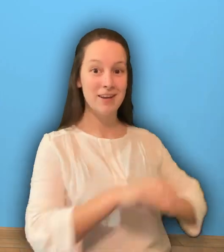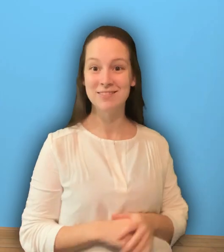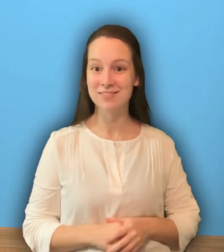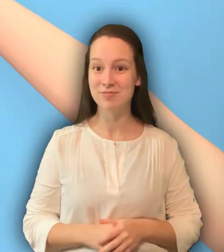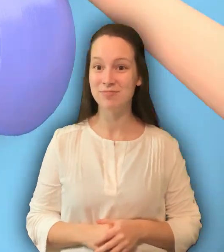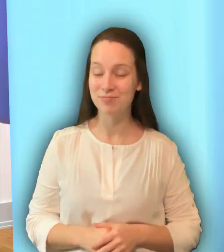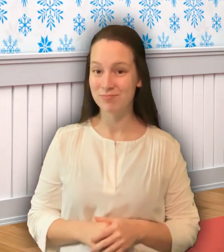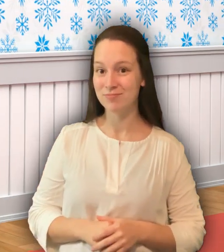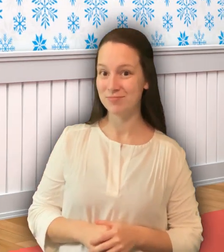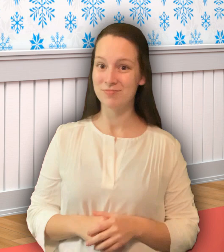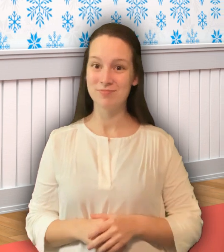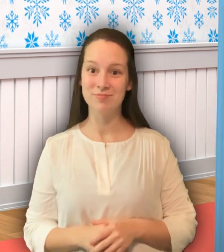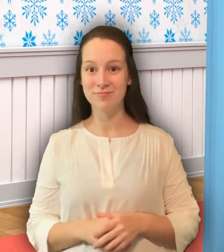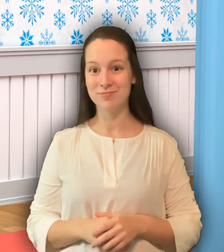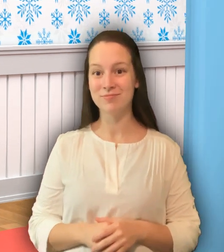-tat-tat